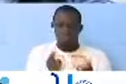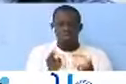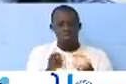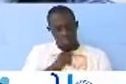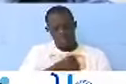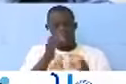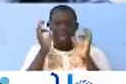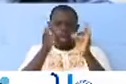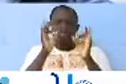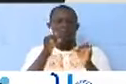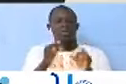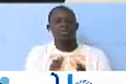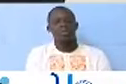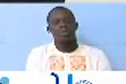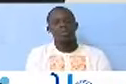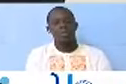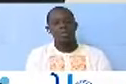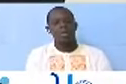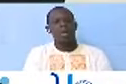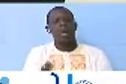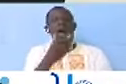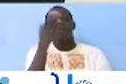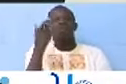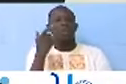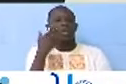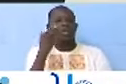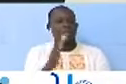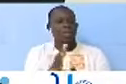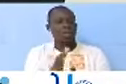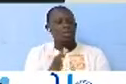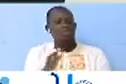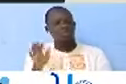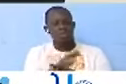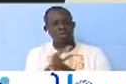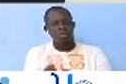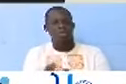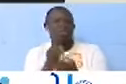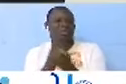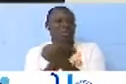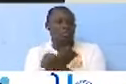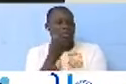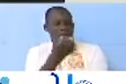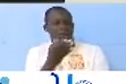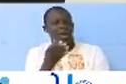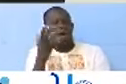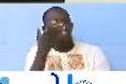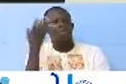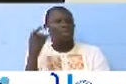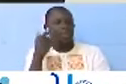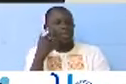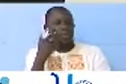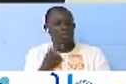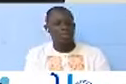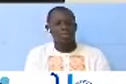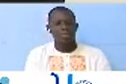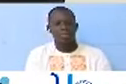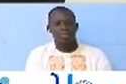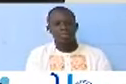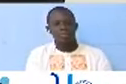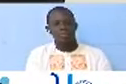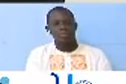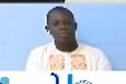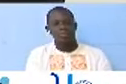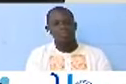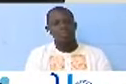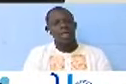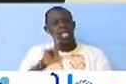my explanation. How many days did he actually, was he in detention for? I actually did like a detention Morocco no je I mean 1 month